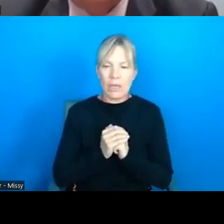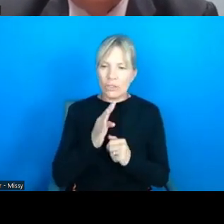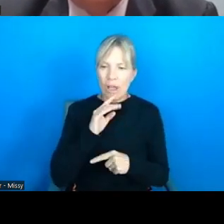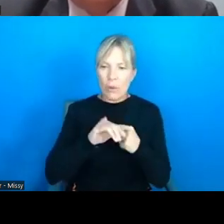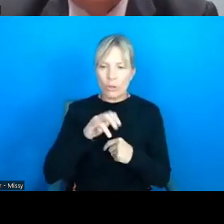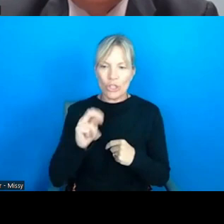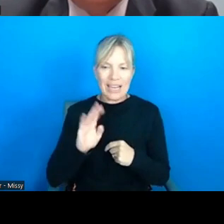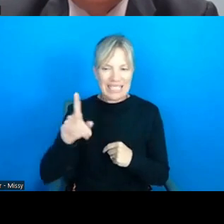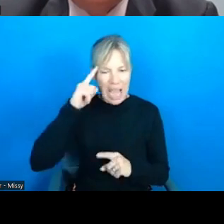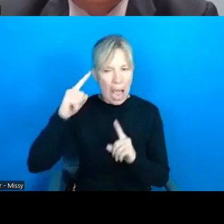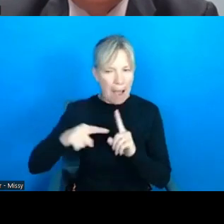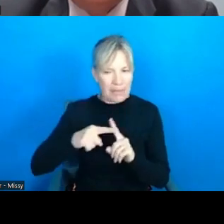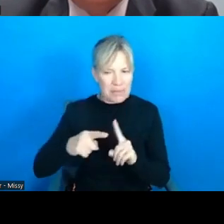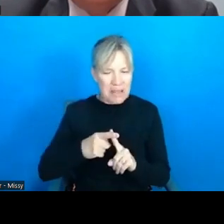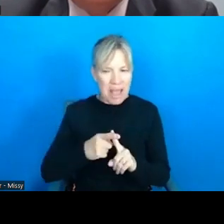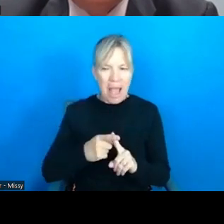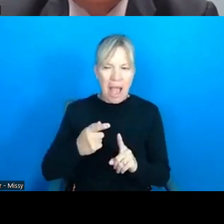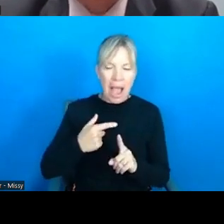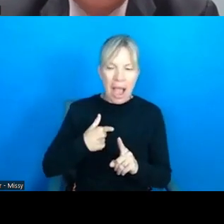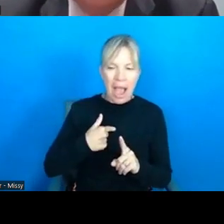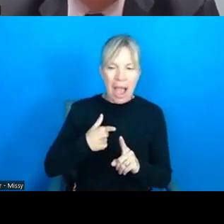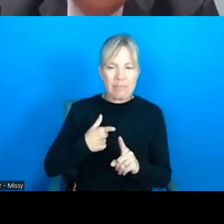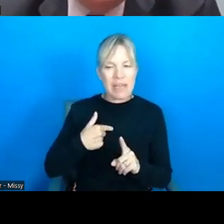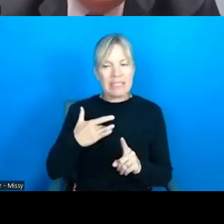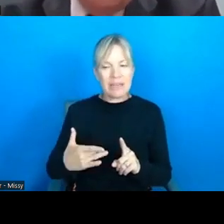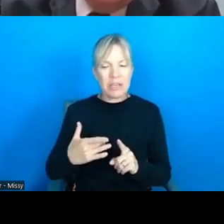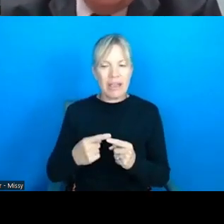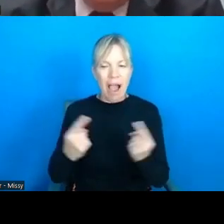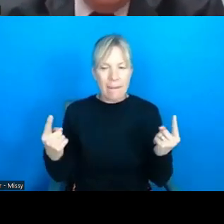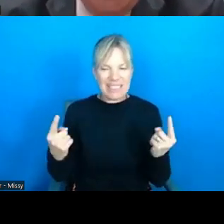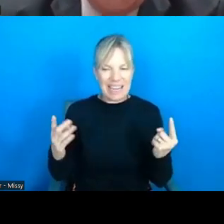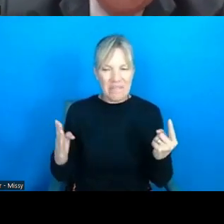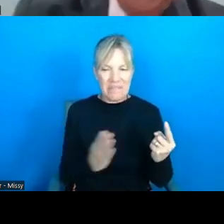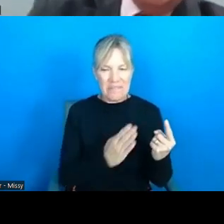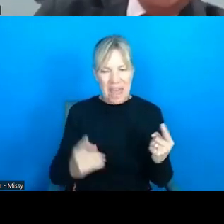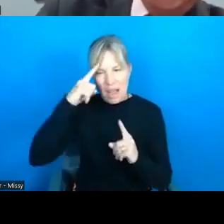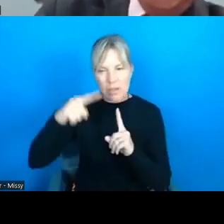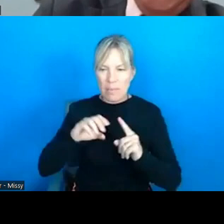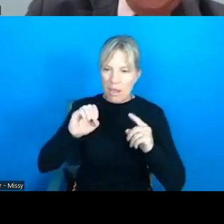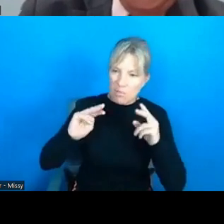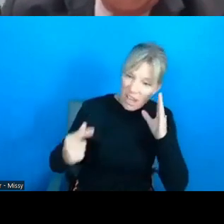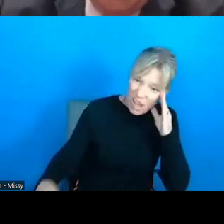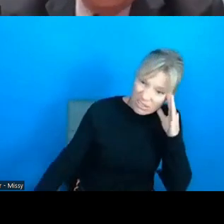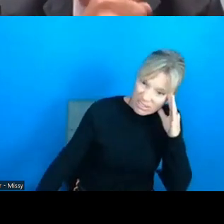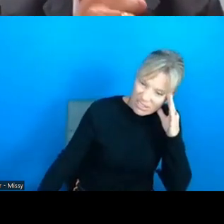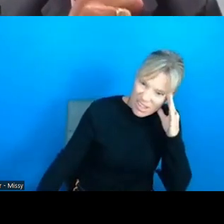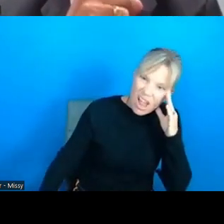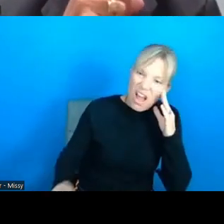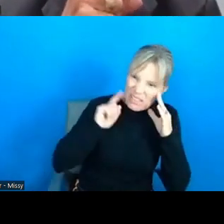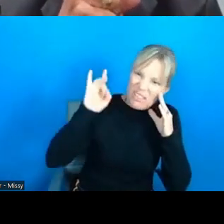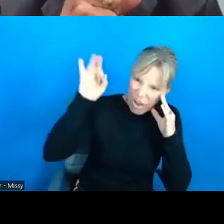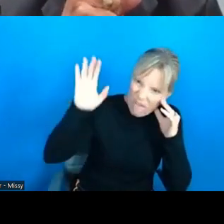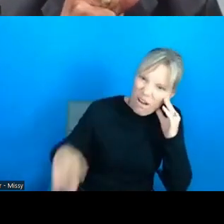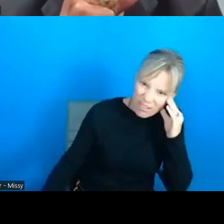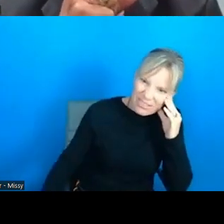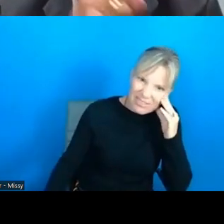optimism, which is I'm often on the other side of that spectrum, which is, oh my God, it's really awful.